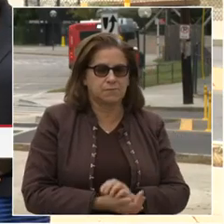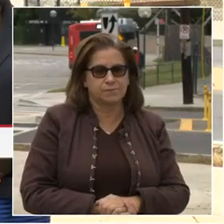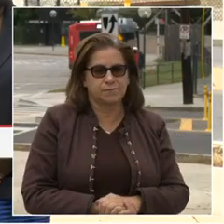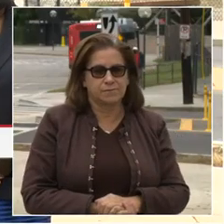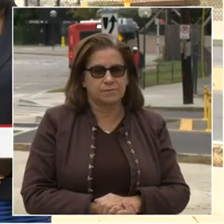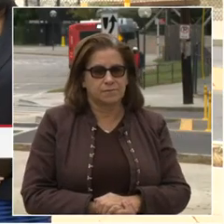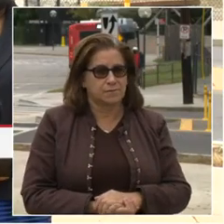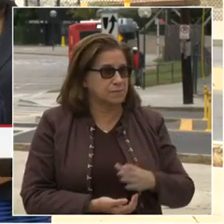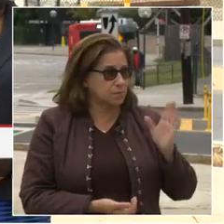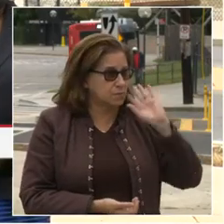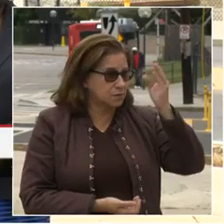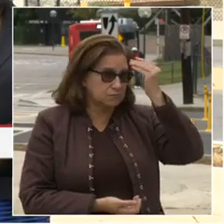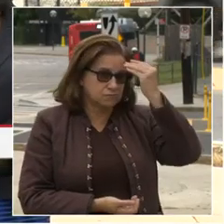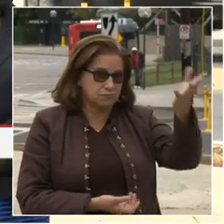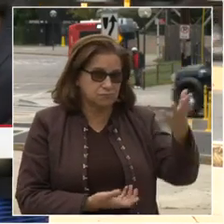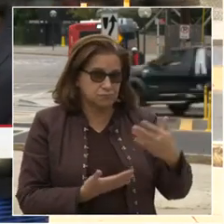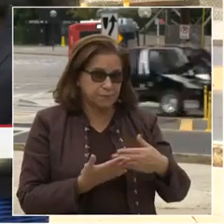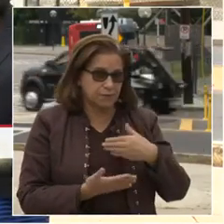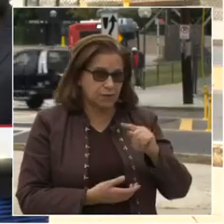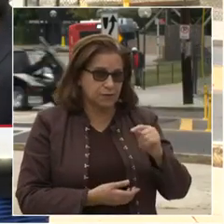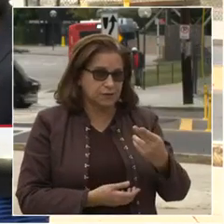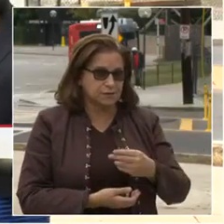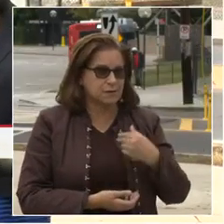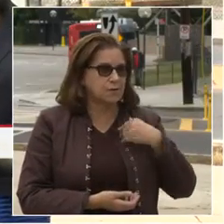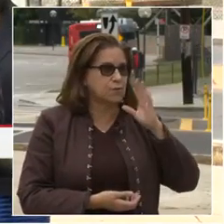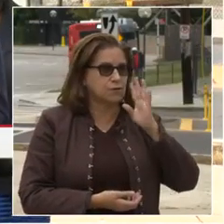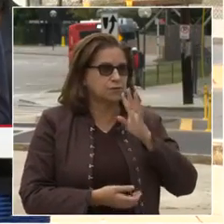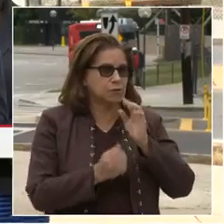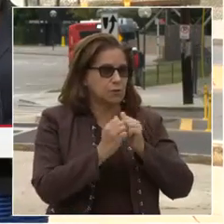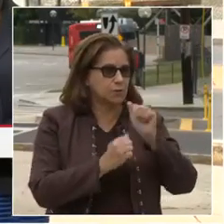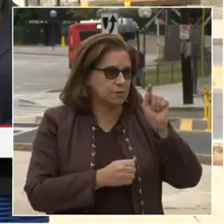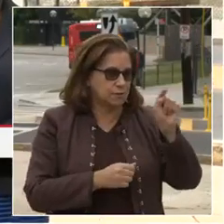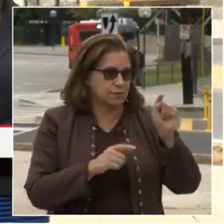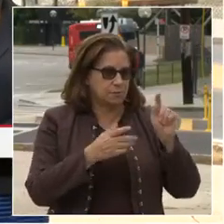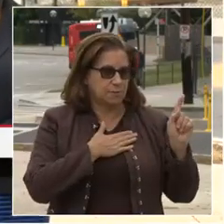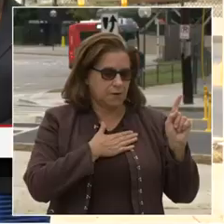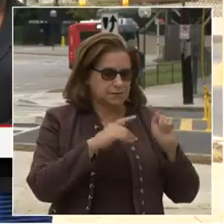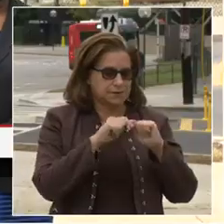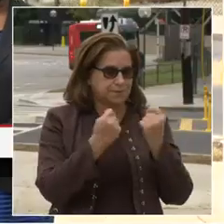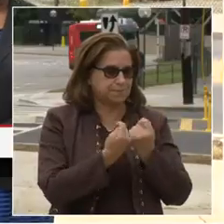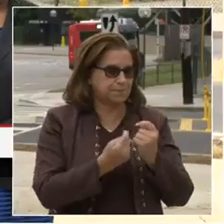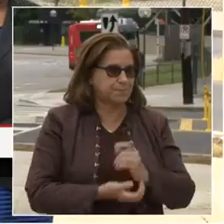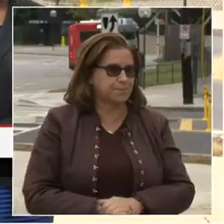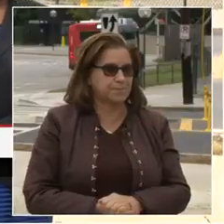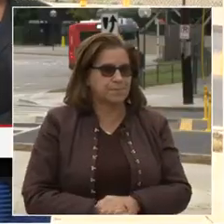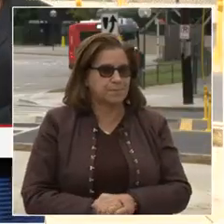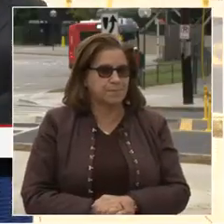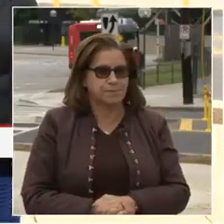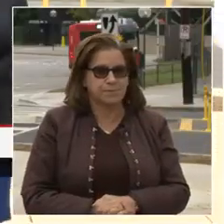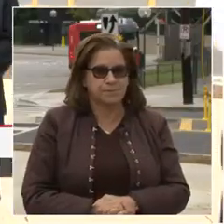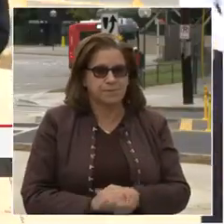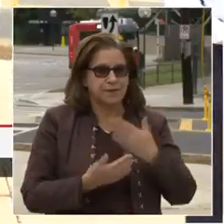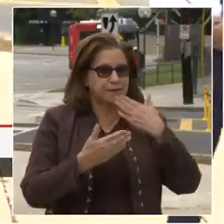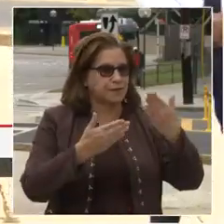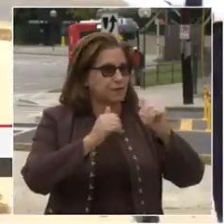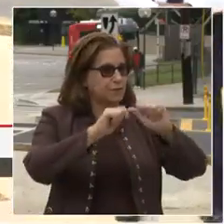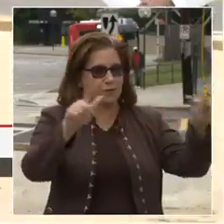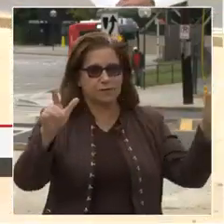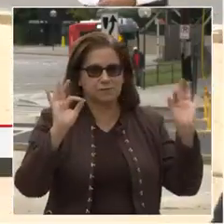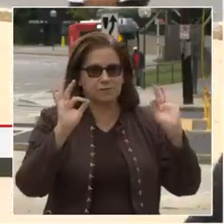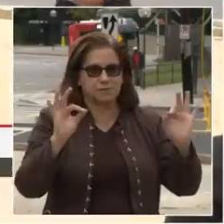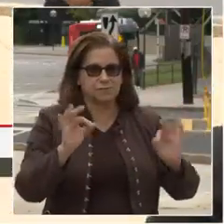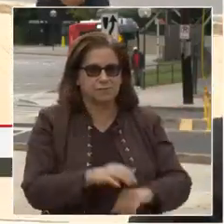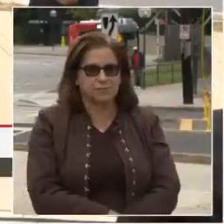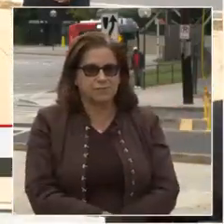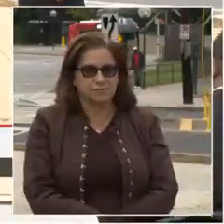we could get a look at it before? I'll talk to the team and see if we can. I appreciate it. Thank you. Sure. Thank you. Okay. Thank you, everybody. Thank you. What